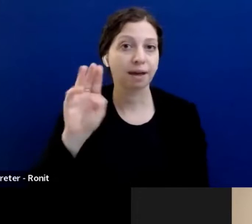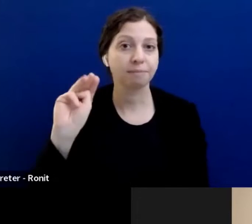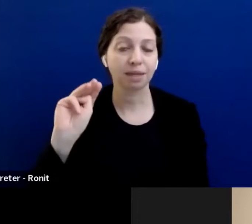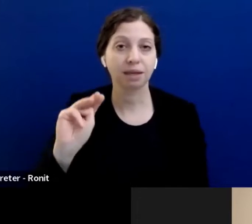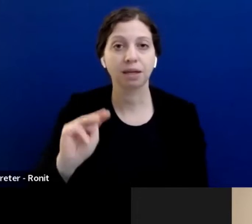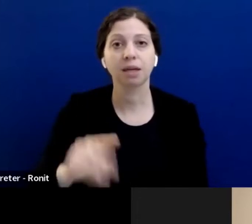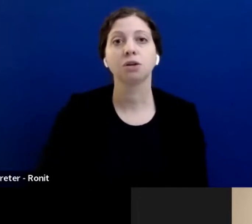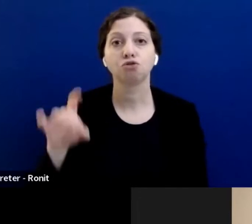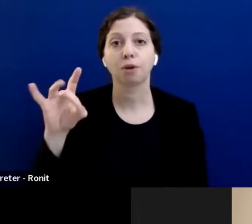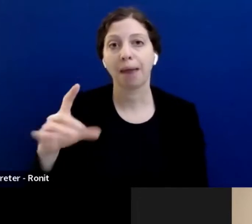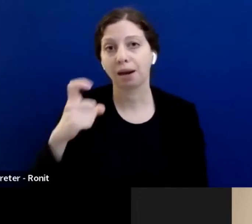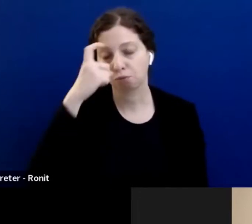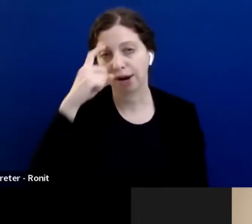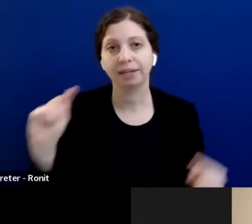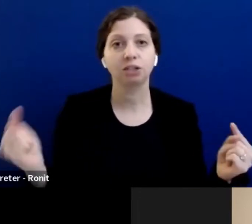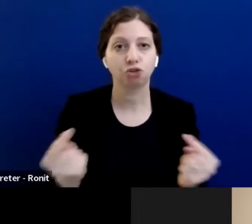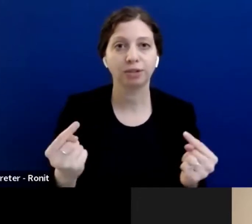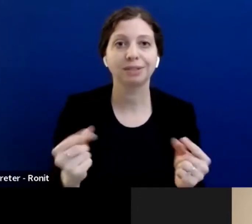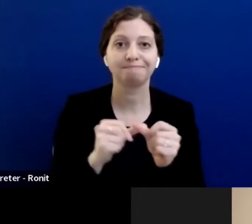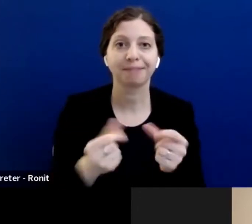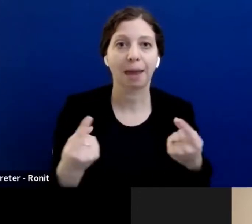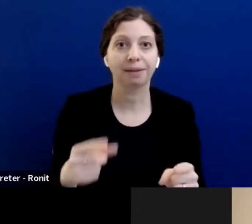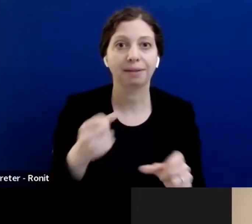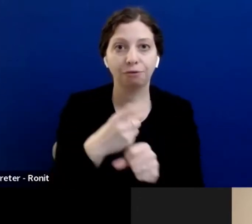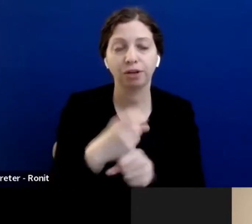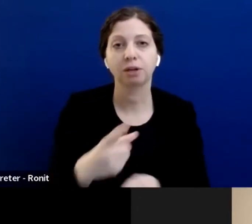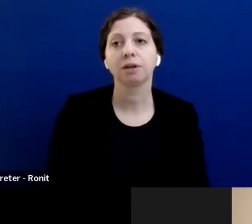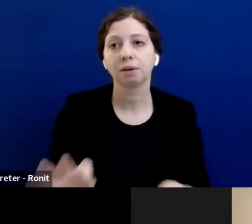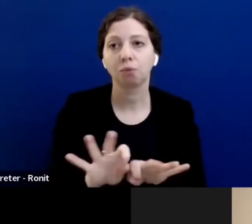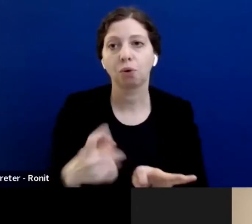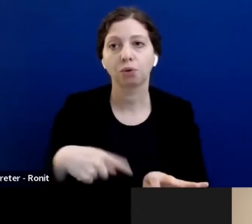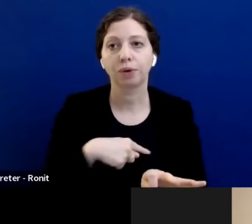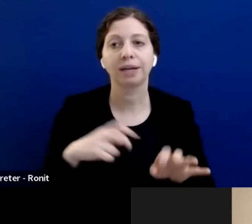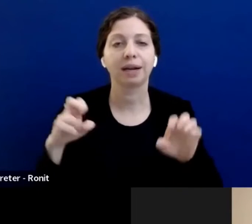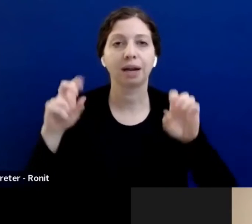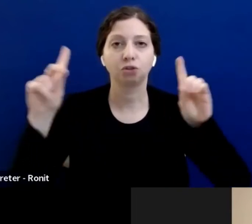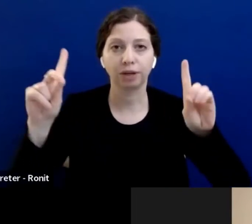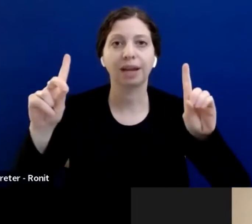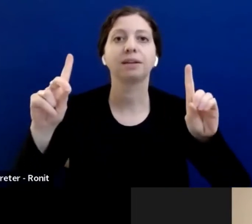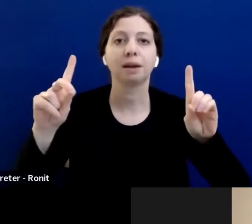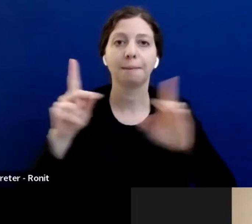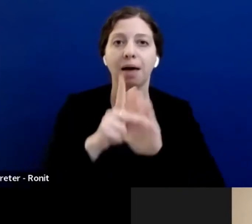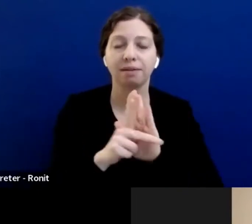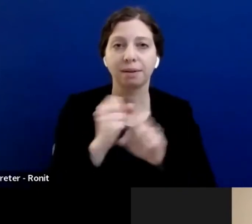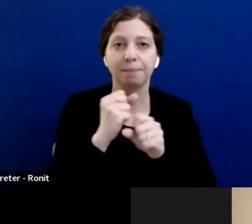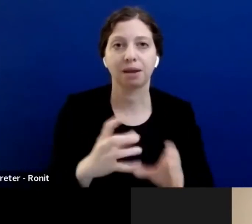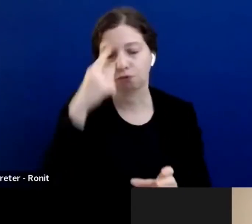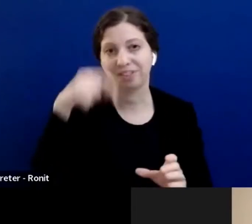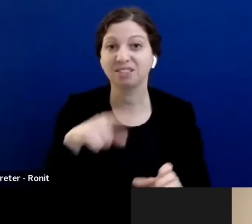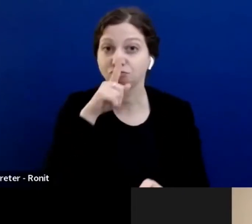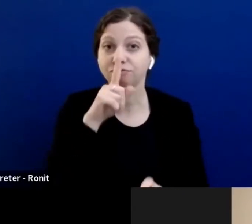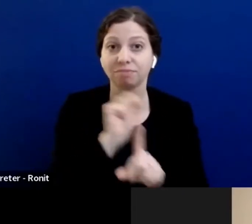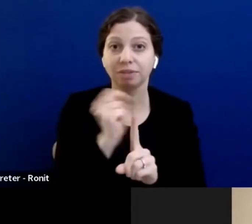brain injuries are sustained each year. It's important that we educate policymakers of this reality.